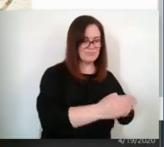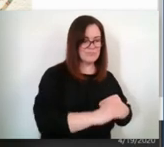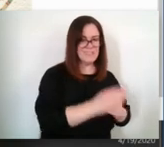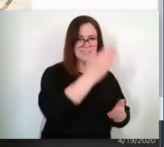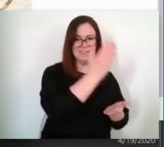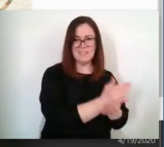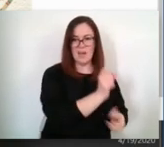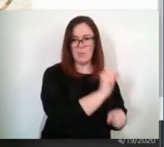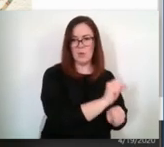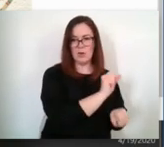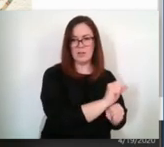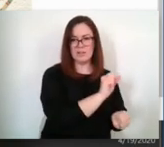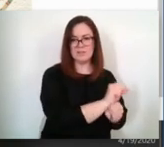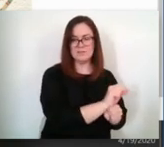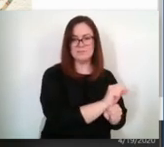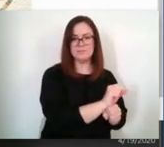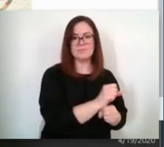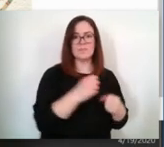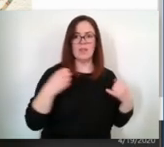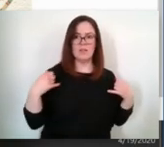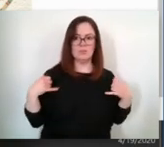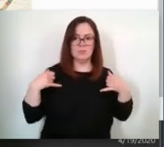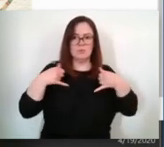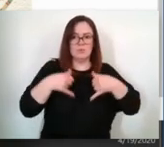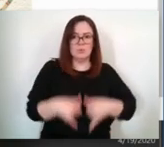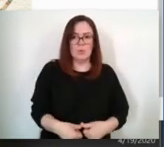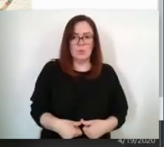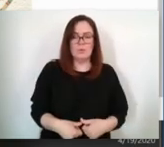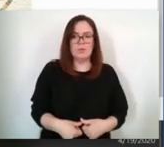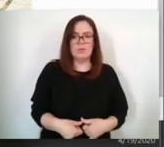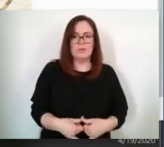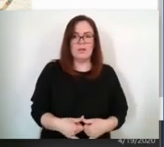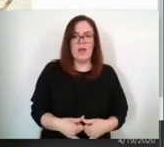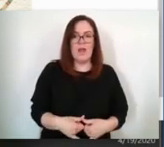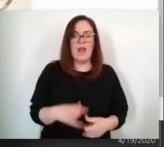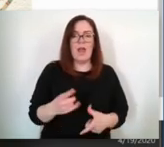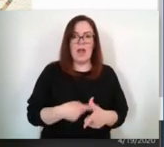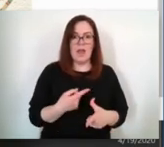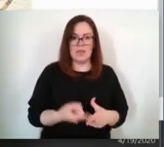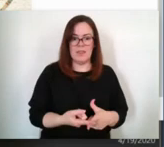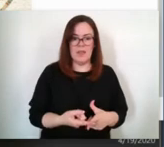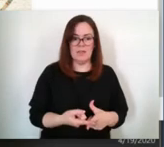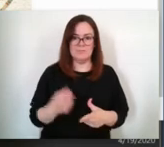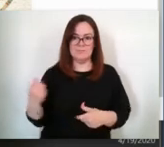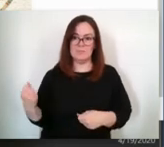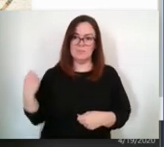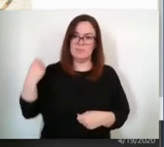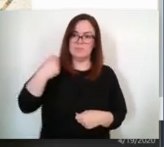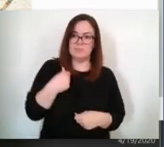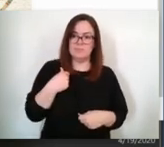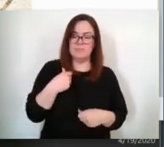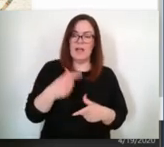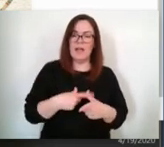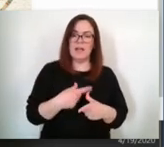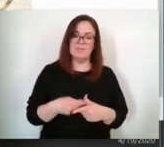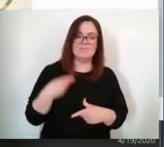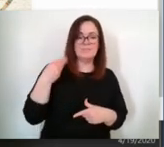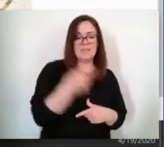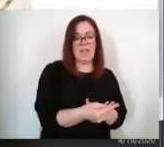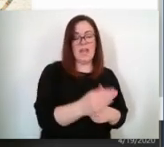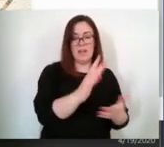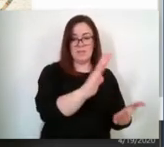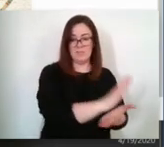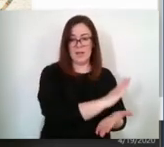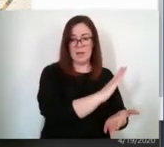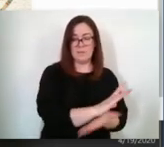on a suit, pinned his life savings inside of it, and gave the deed to his triangular lodge with its ships